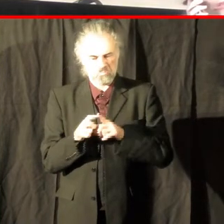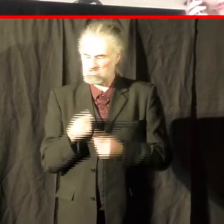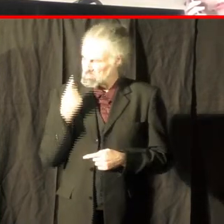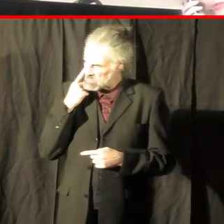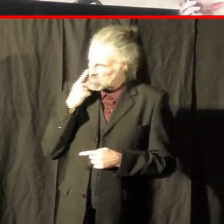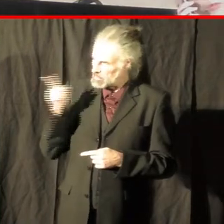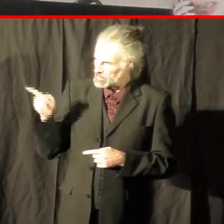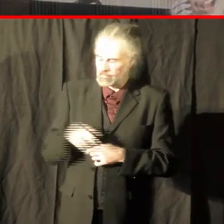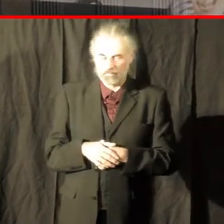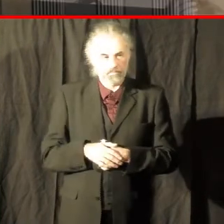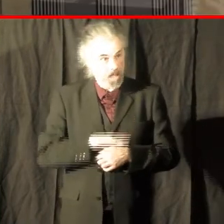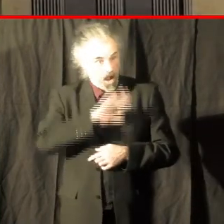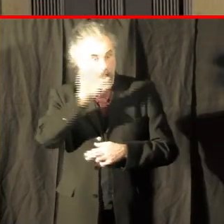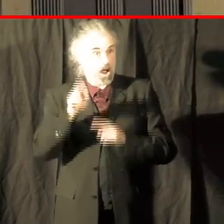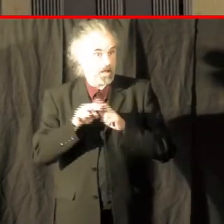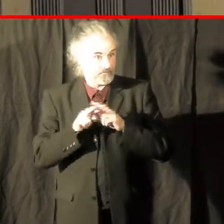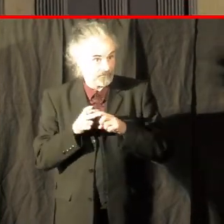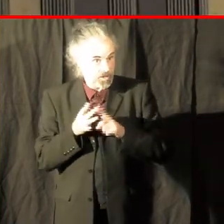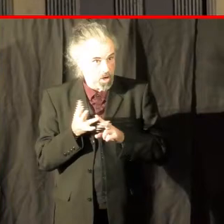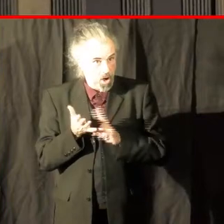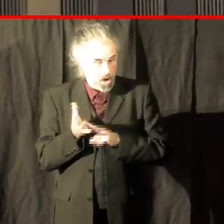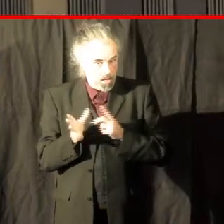Hello, this is Fiona.